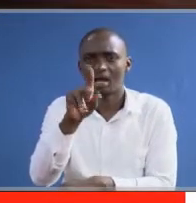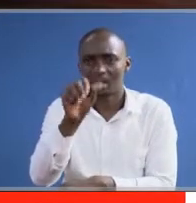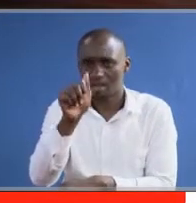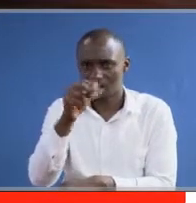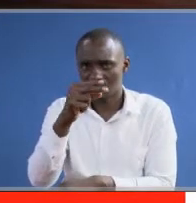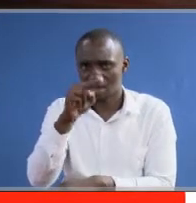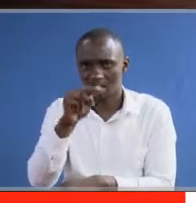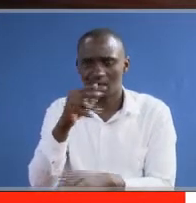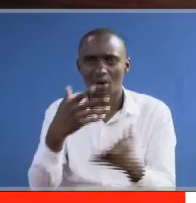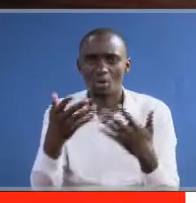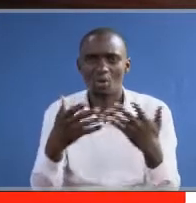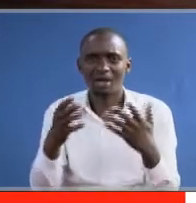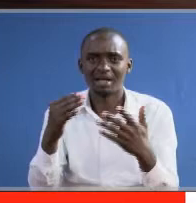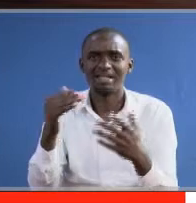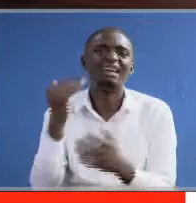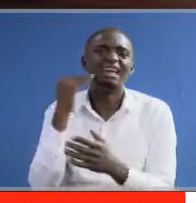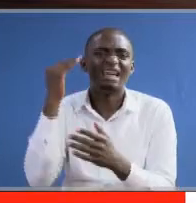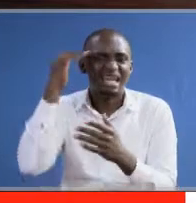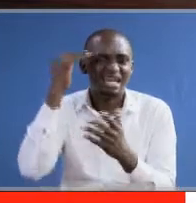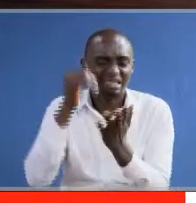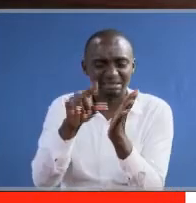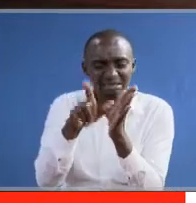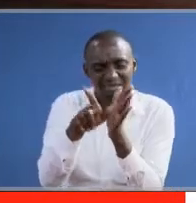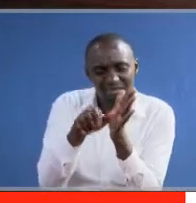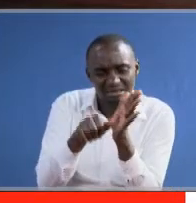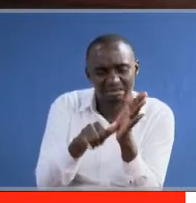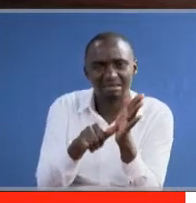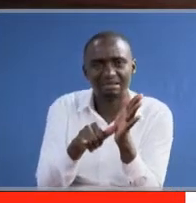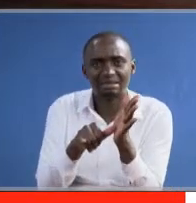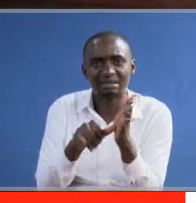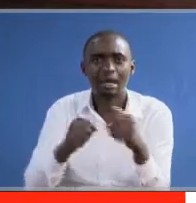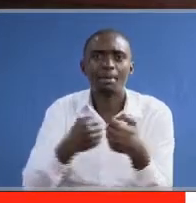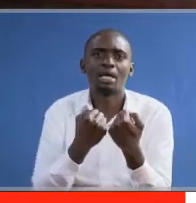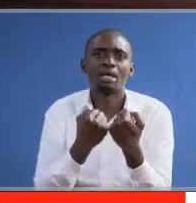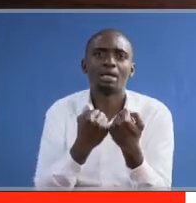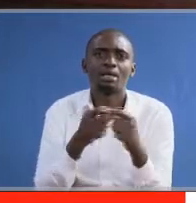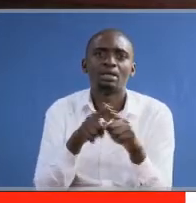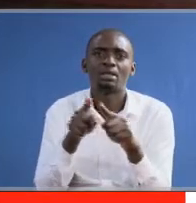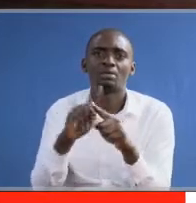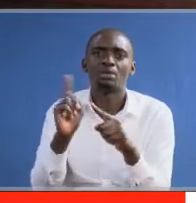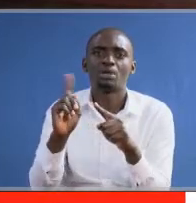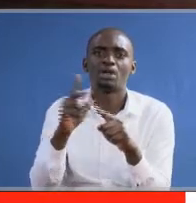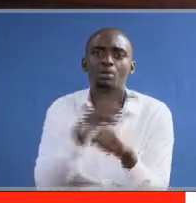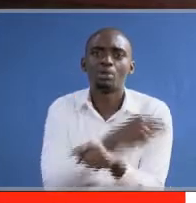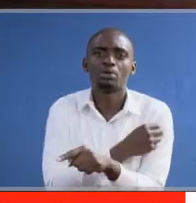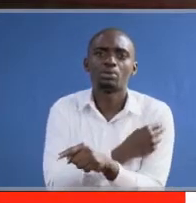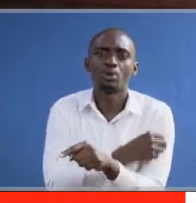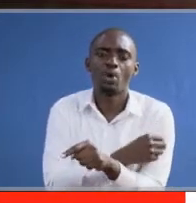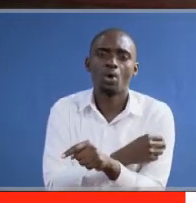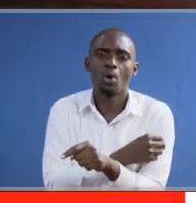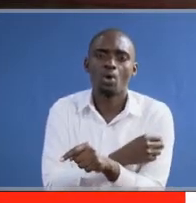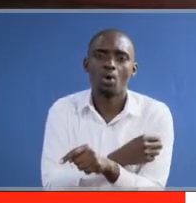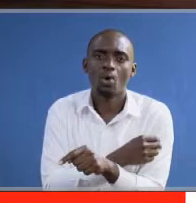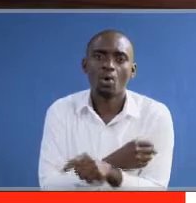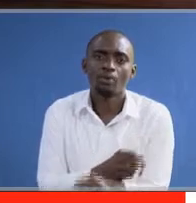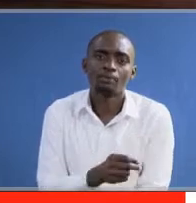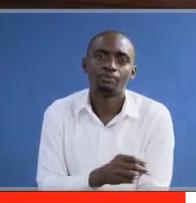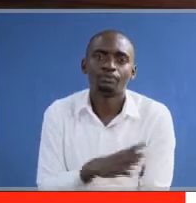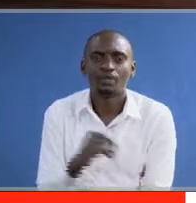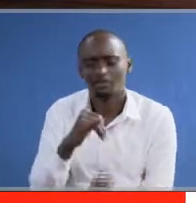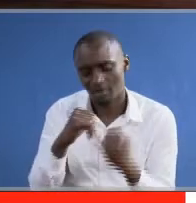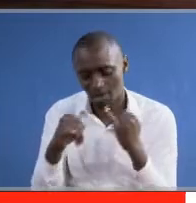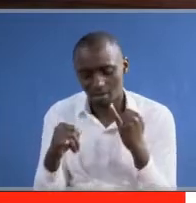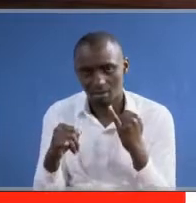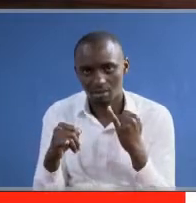head operation took place, and also Nairobi Hospital. And